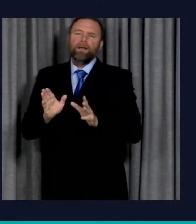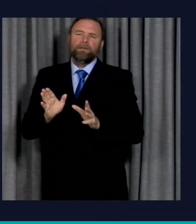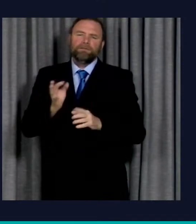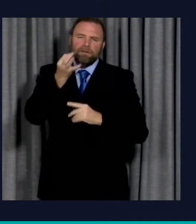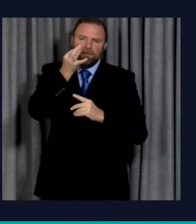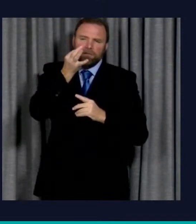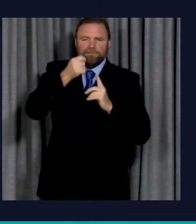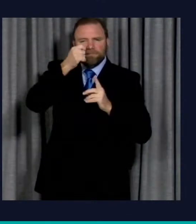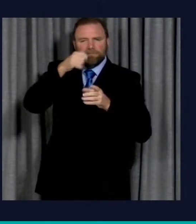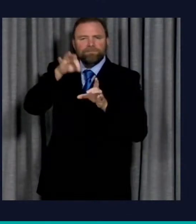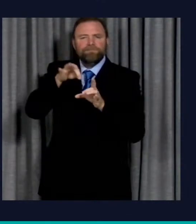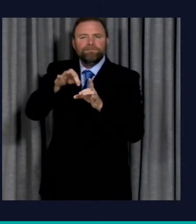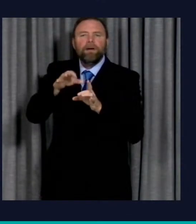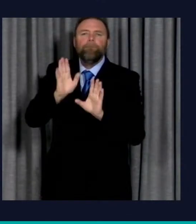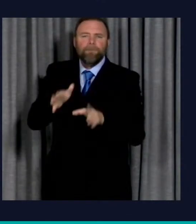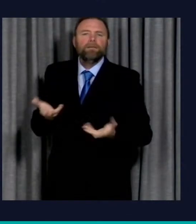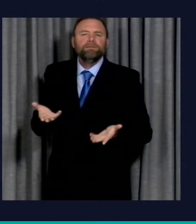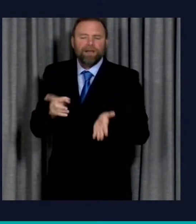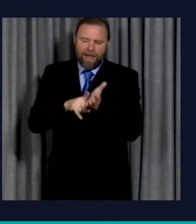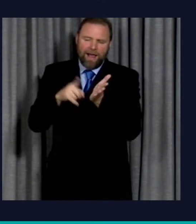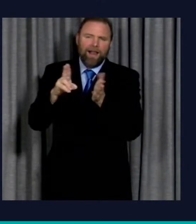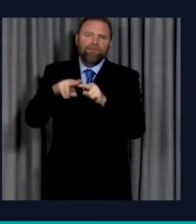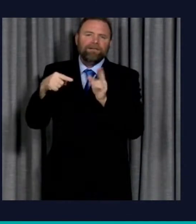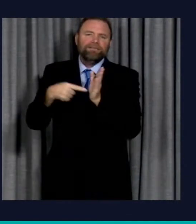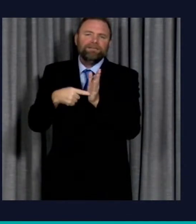flow test before attending.